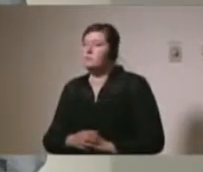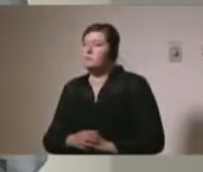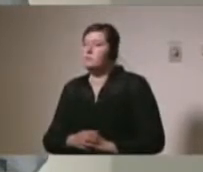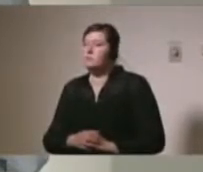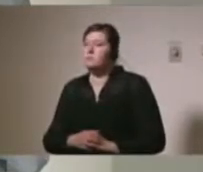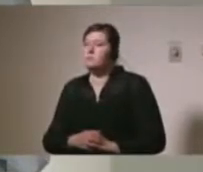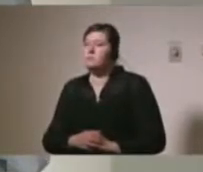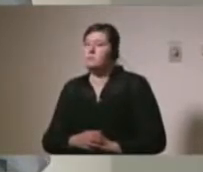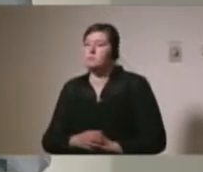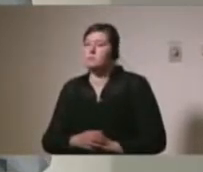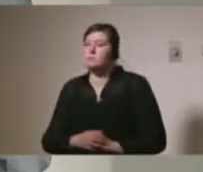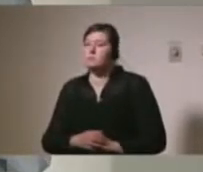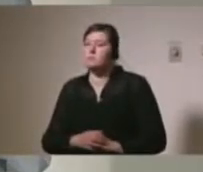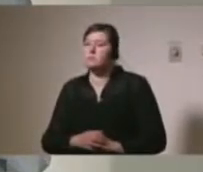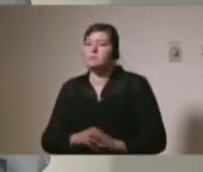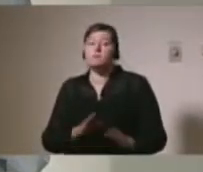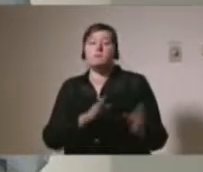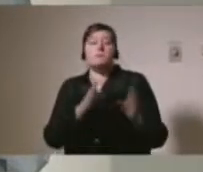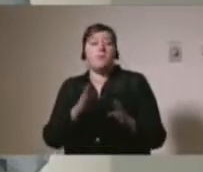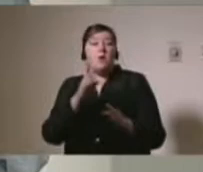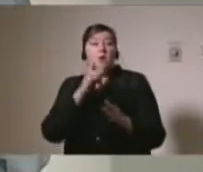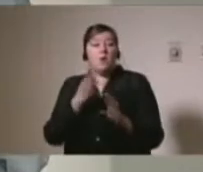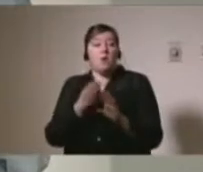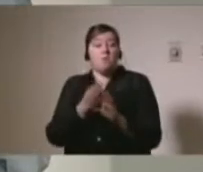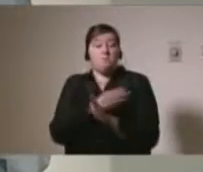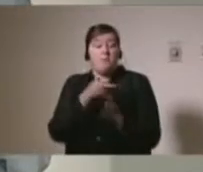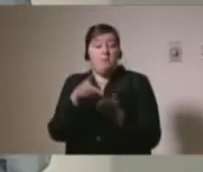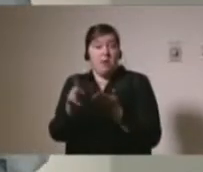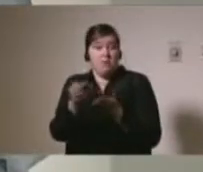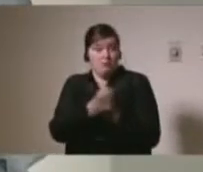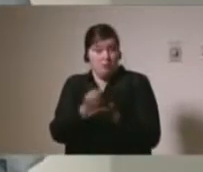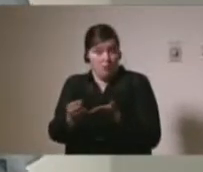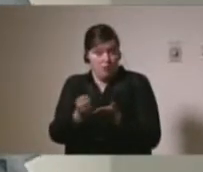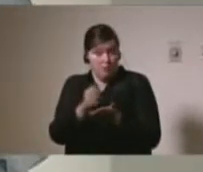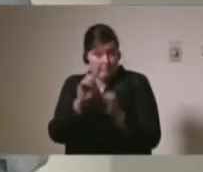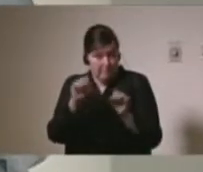are prepaid credit cards and